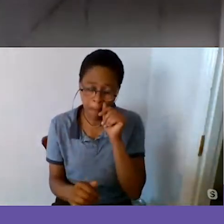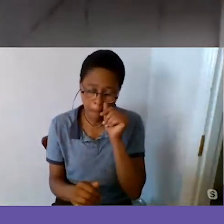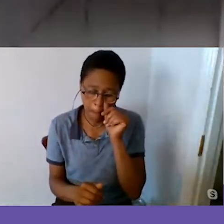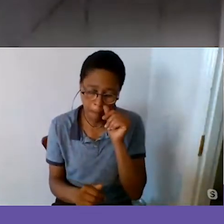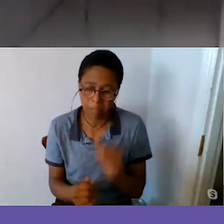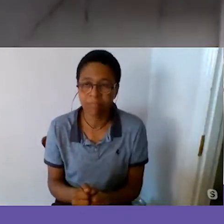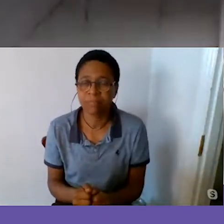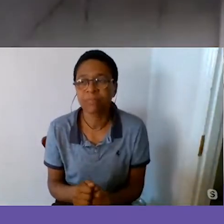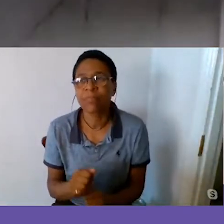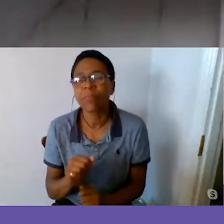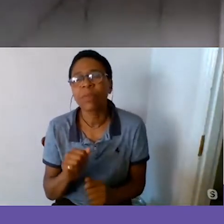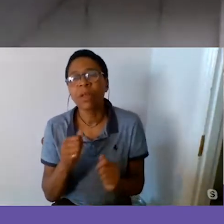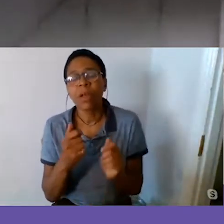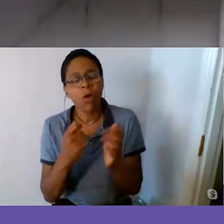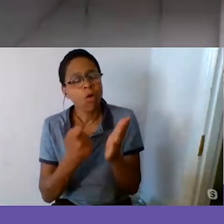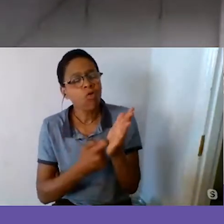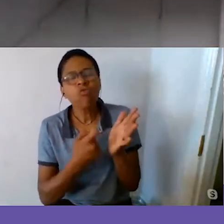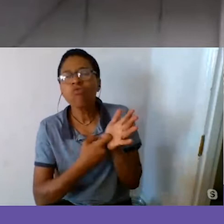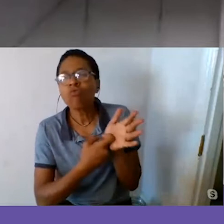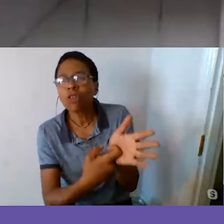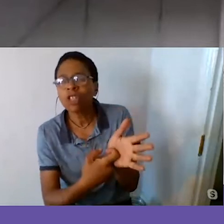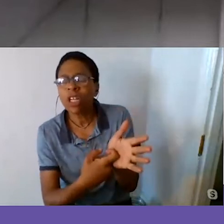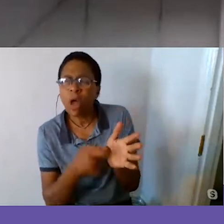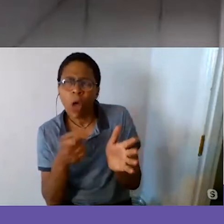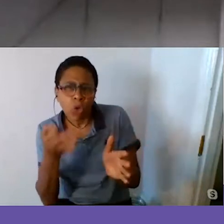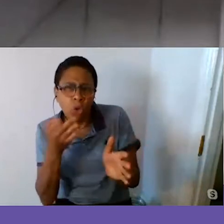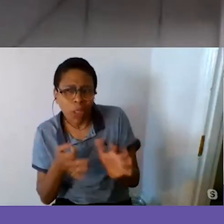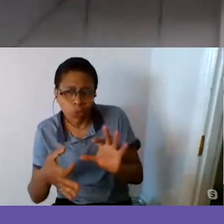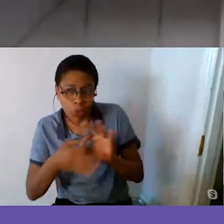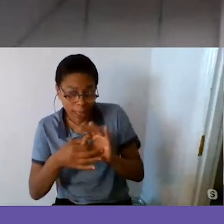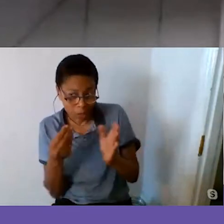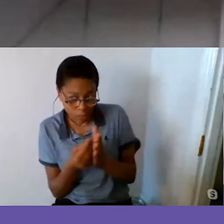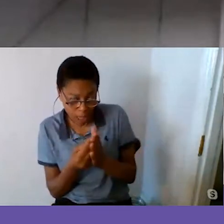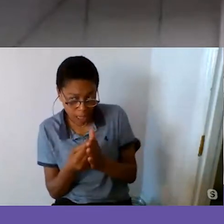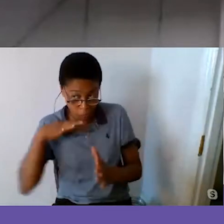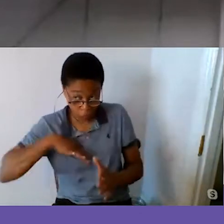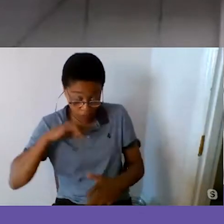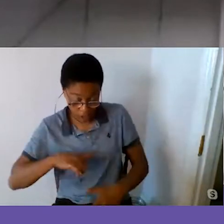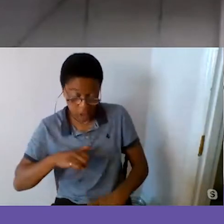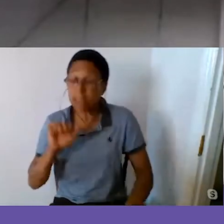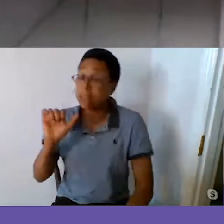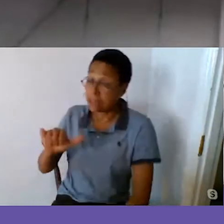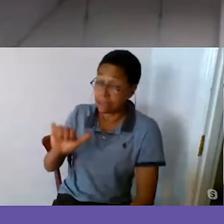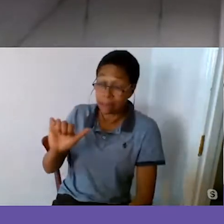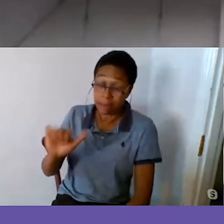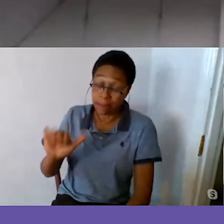So the question was about like money, right? And how? Yes, yeah, and how we keep it going, how we compete in the